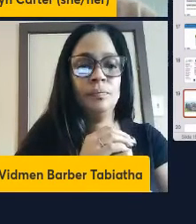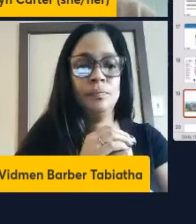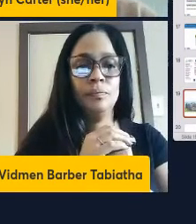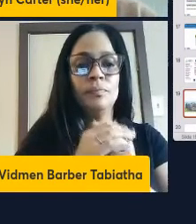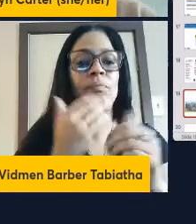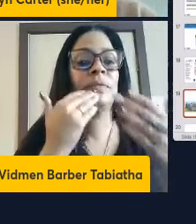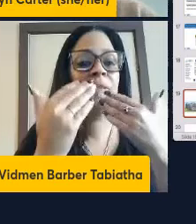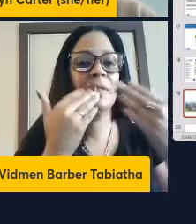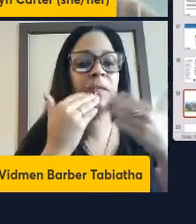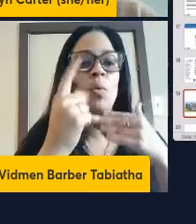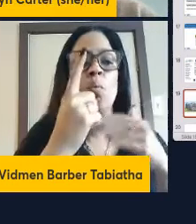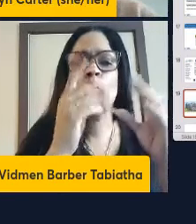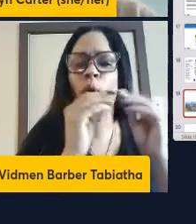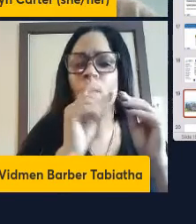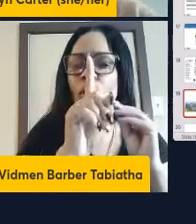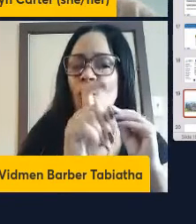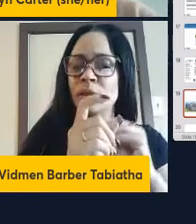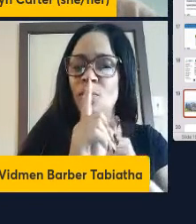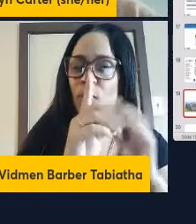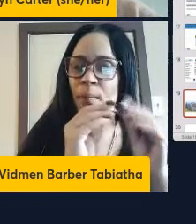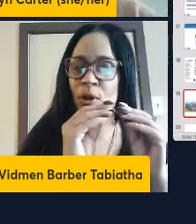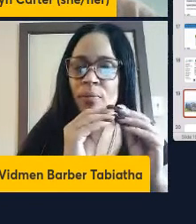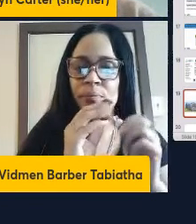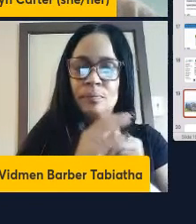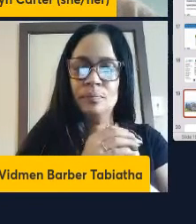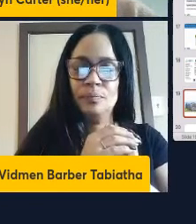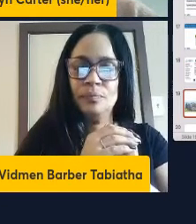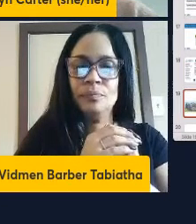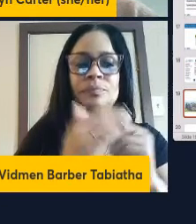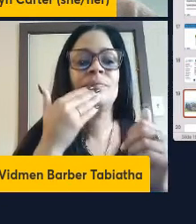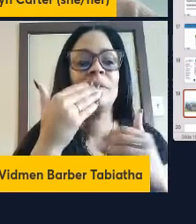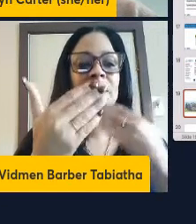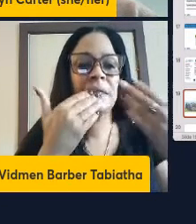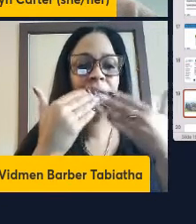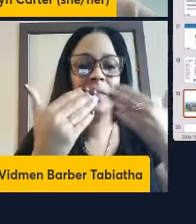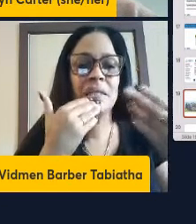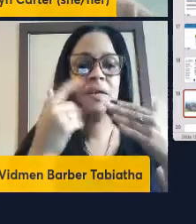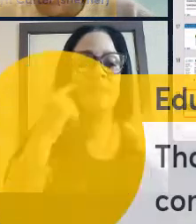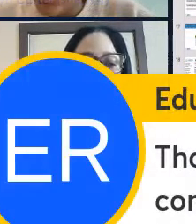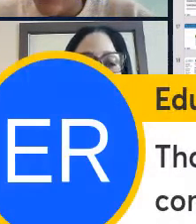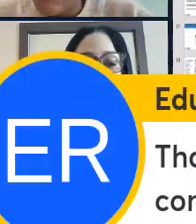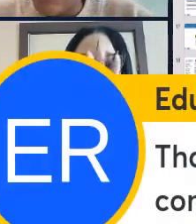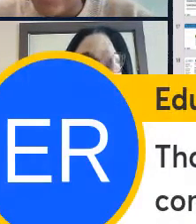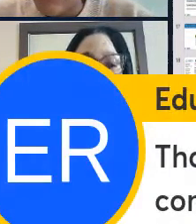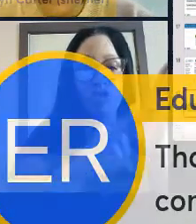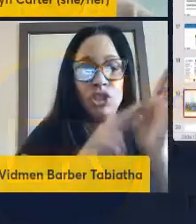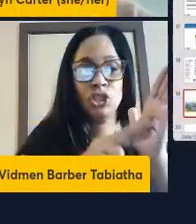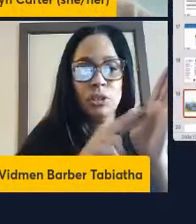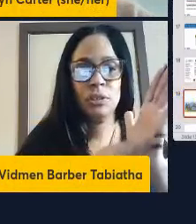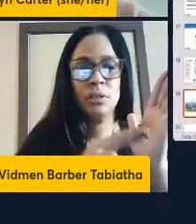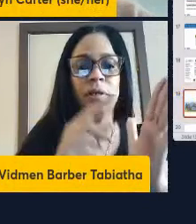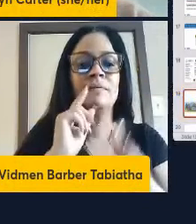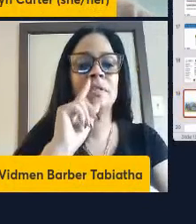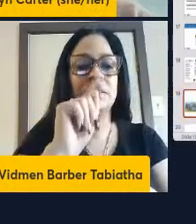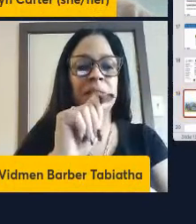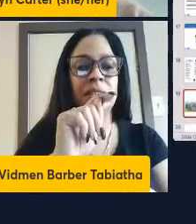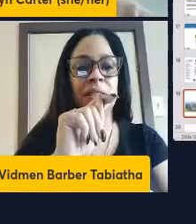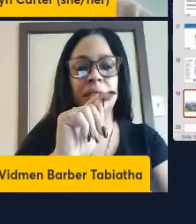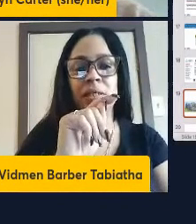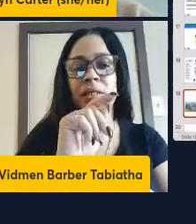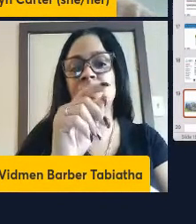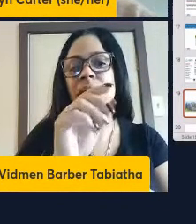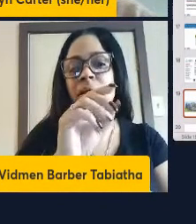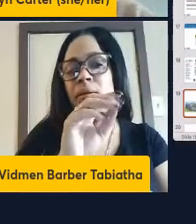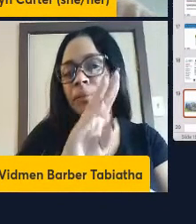Thank you. And one more question for you. Thank you, Dr. Muswalski for sharing your research. For TB controllers, was this